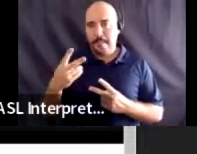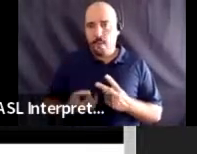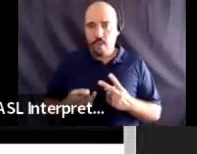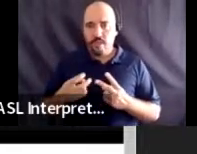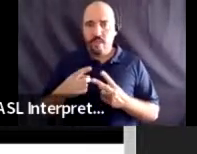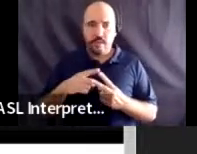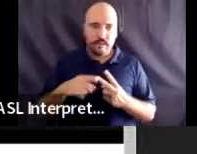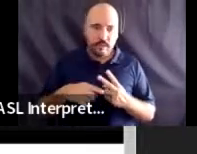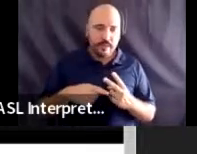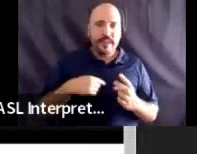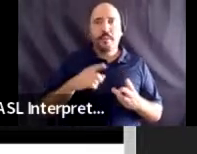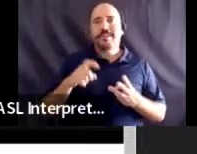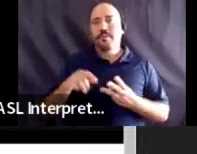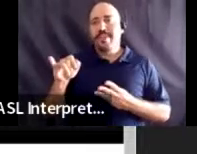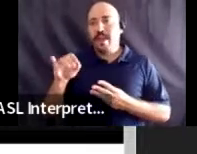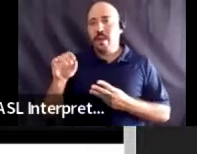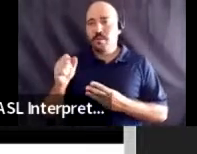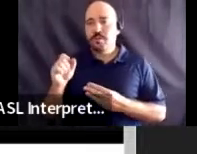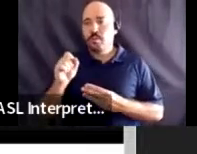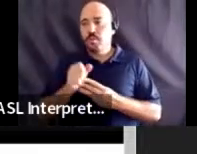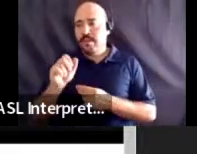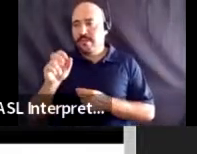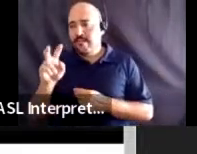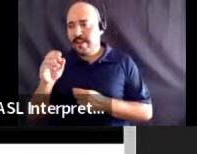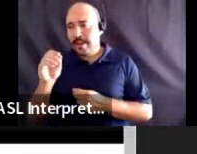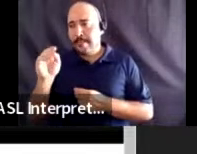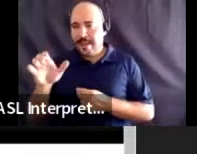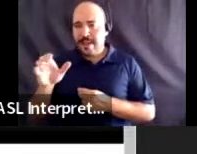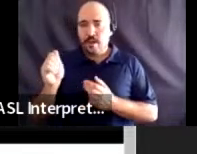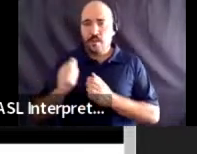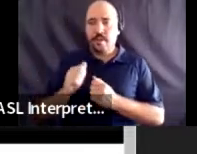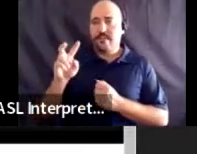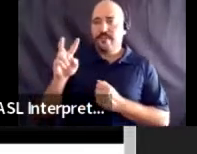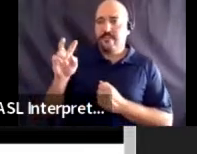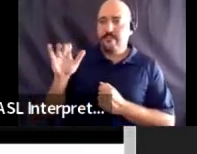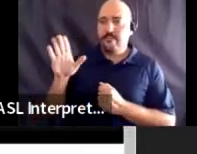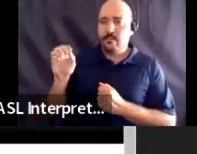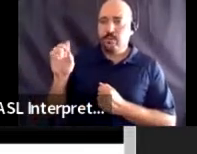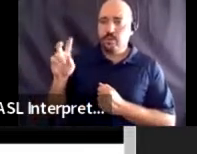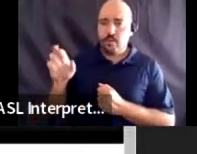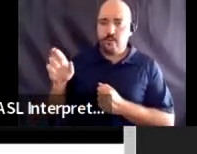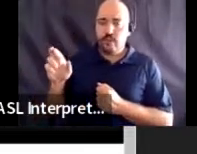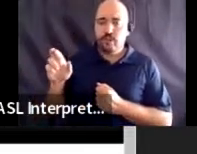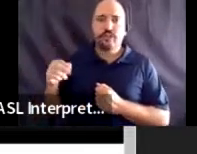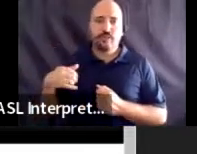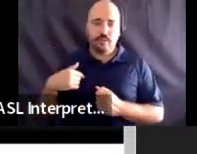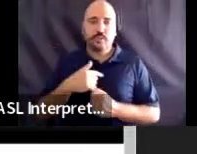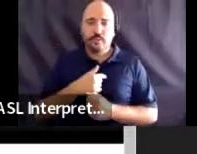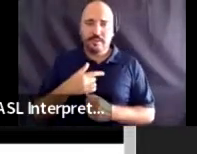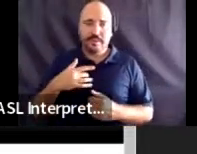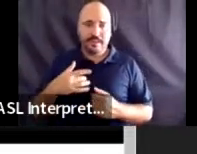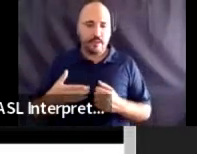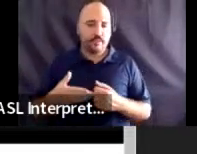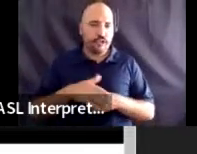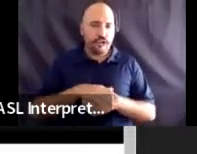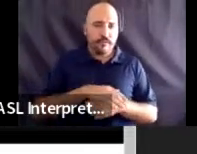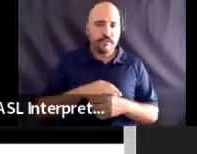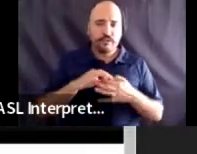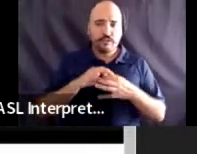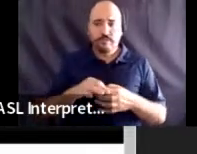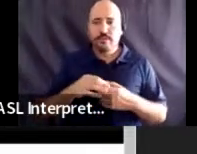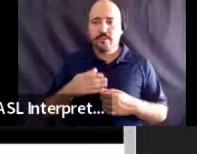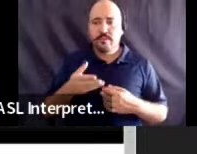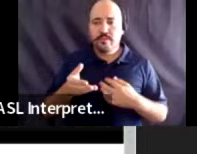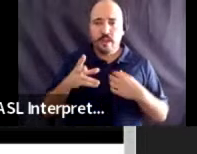on iOS with VoiceOver and Mac with VoiceOver. So that's what we generally cover in terms of our